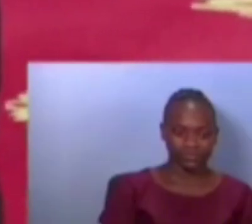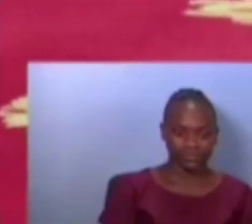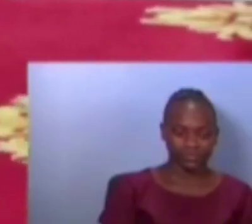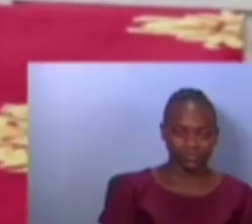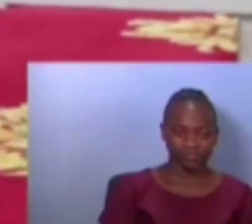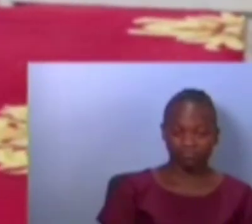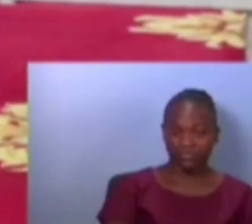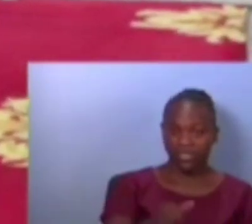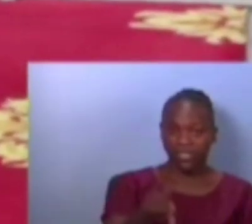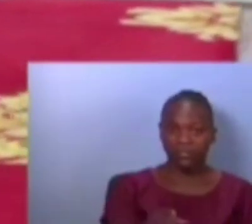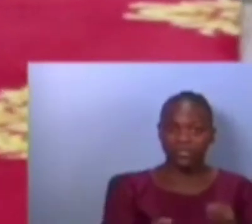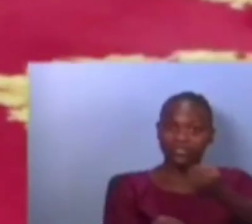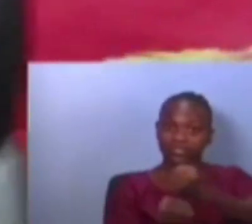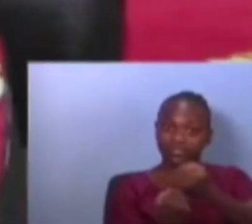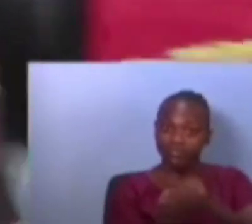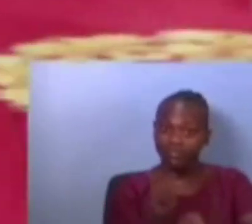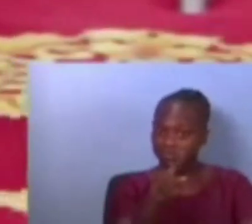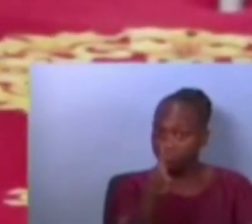Any seconder?